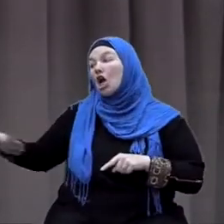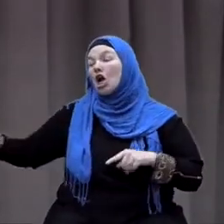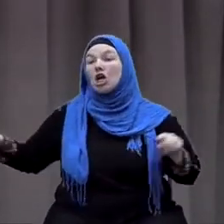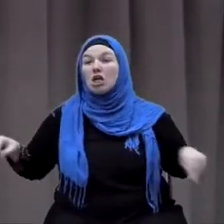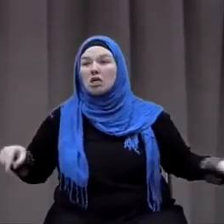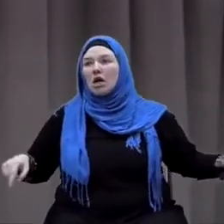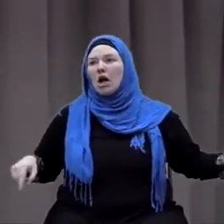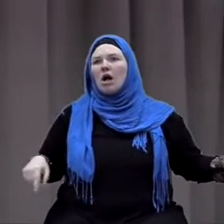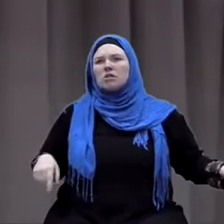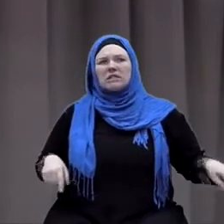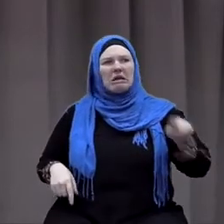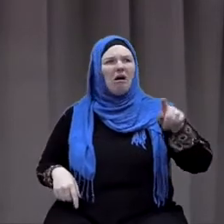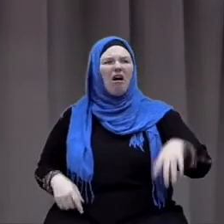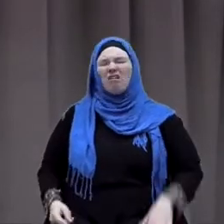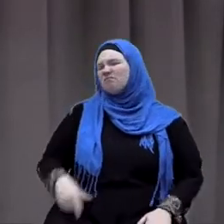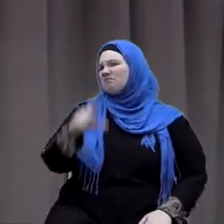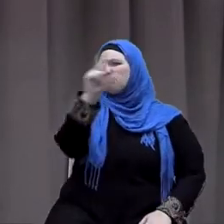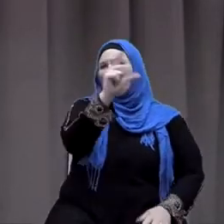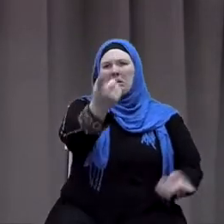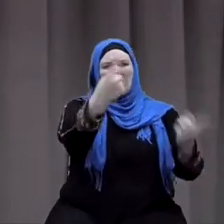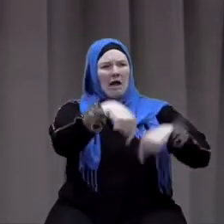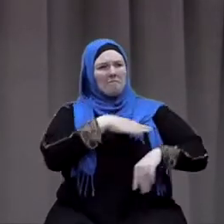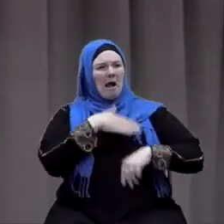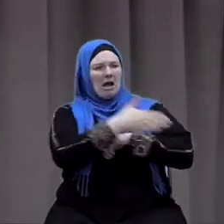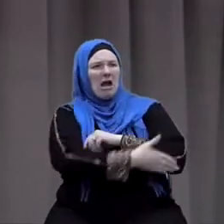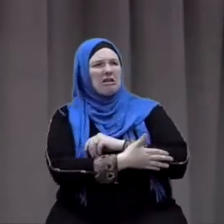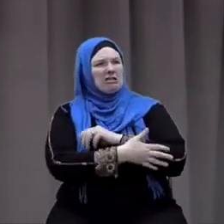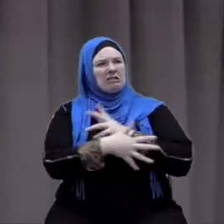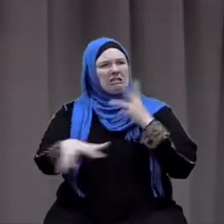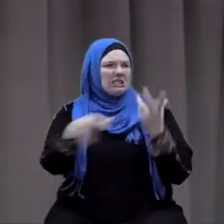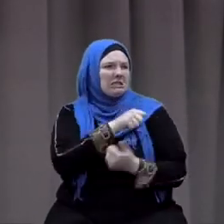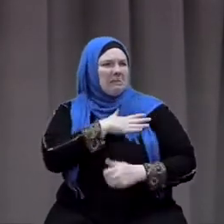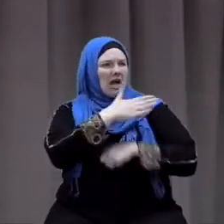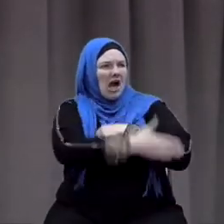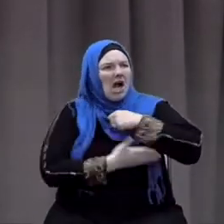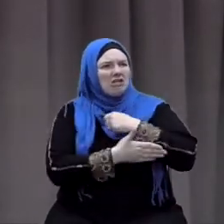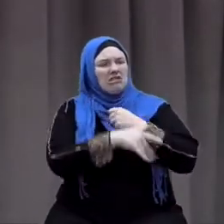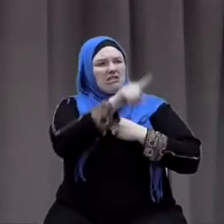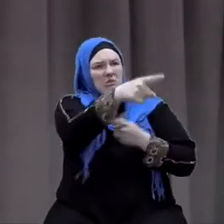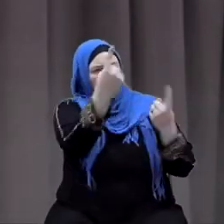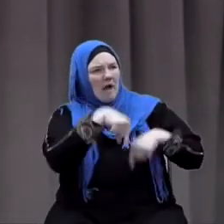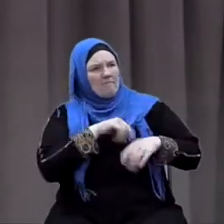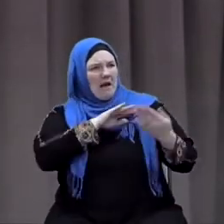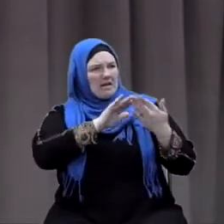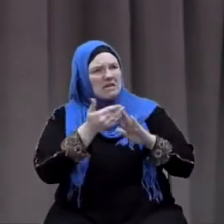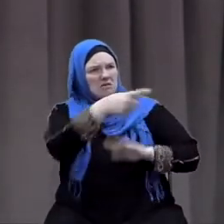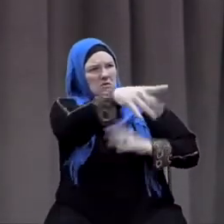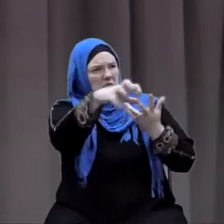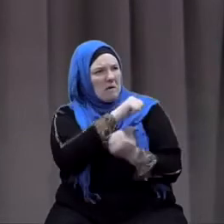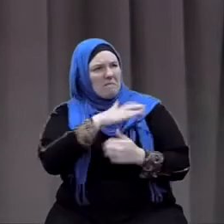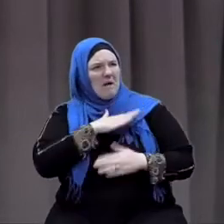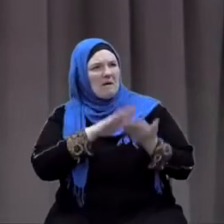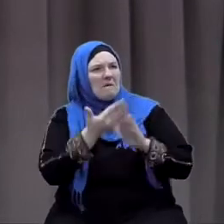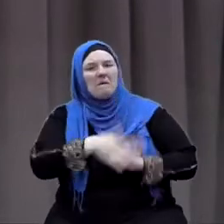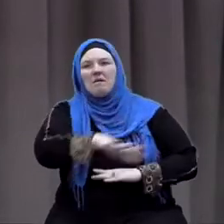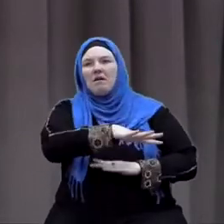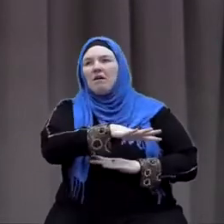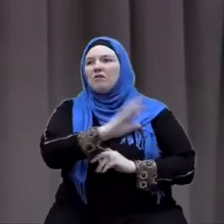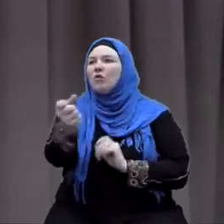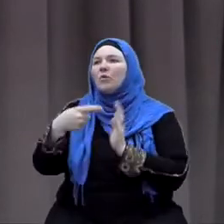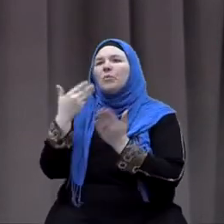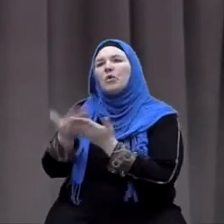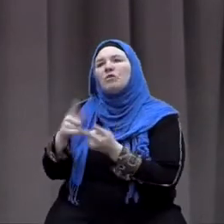sabotage his peace and his country. You need to prove it to them that you are here to spread